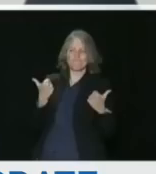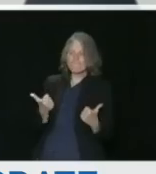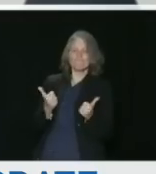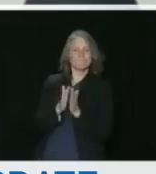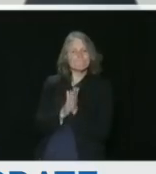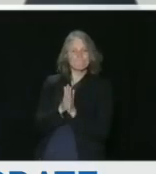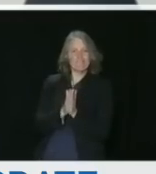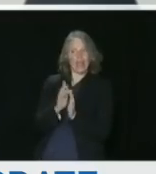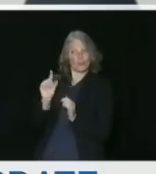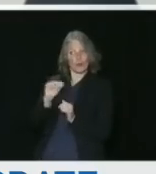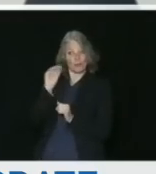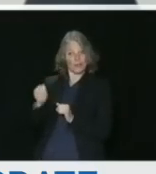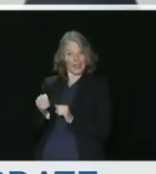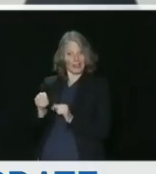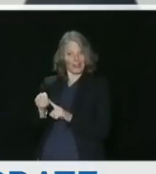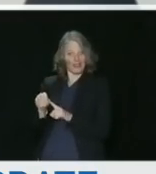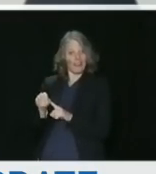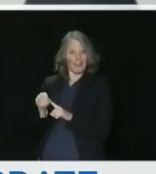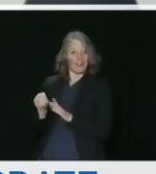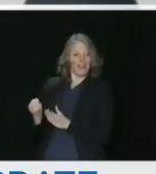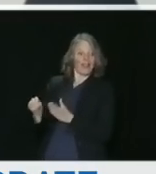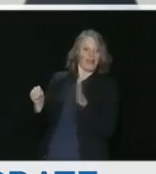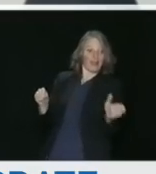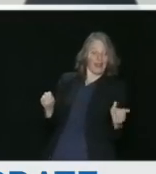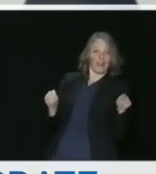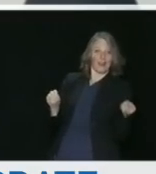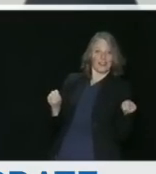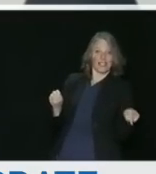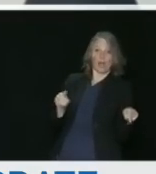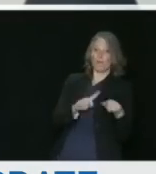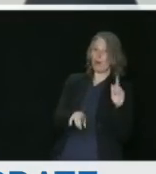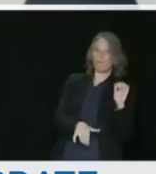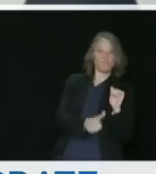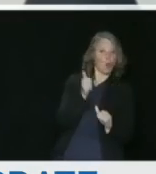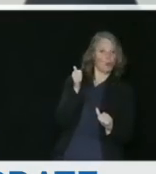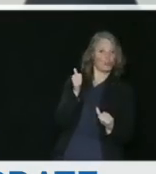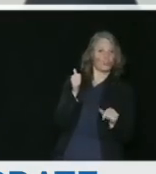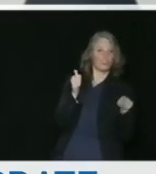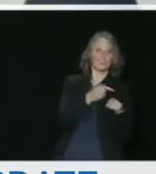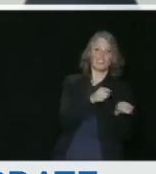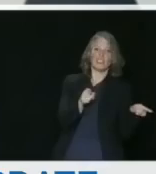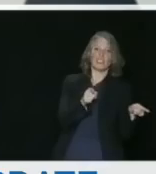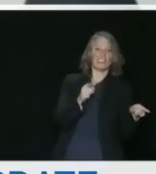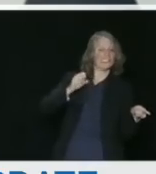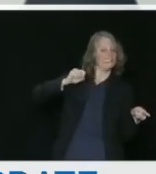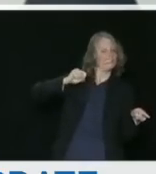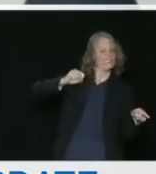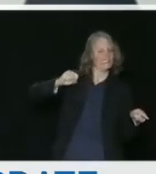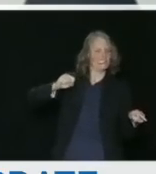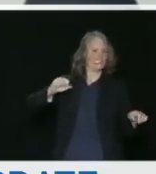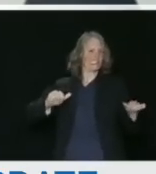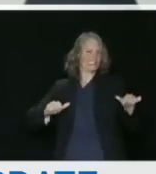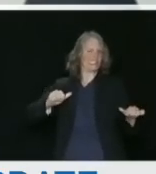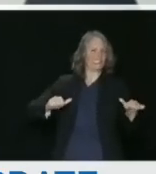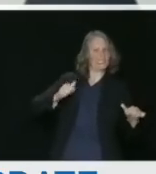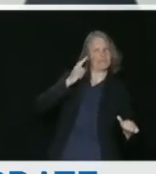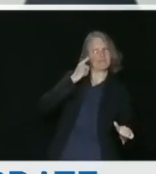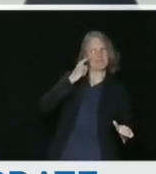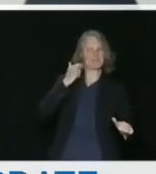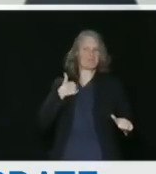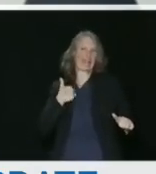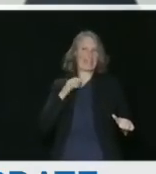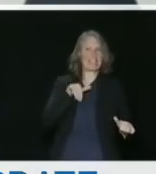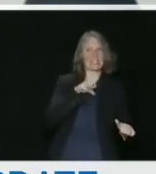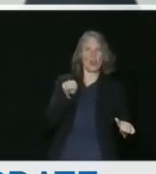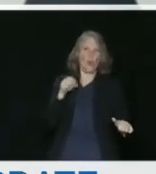those maybe that large part of the population that maybe sitting on the fence or maybe is a bit hesitant,